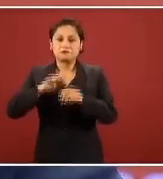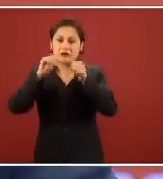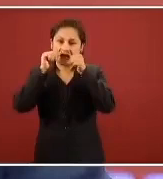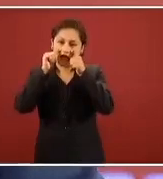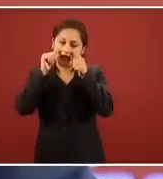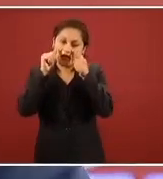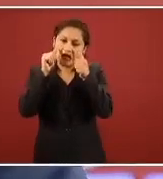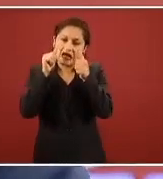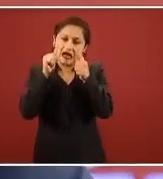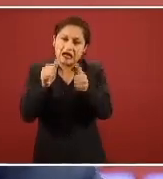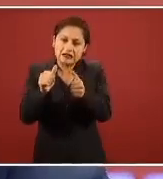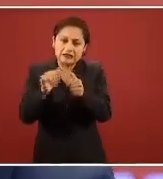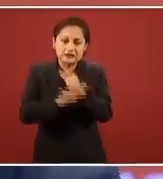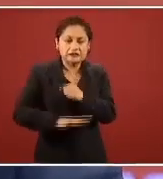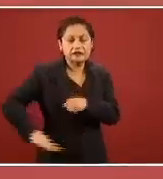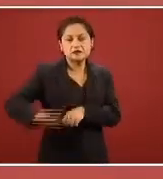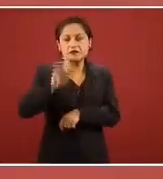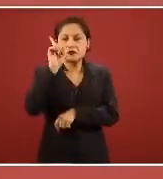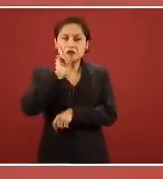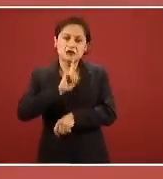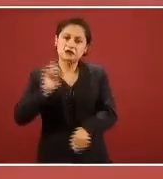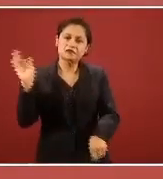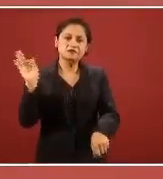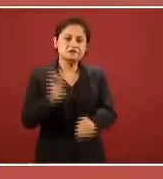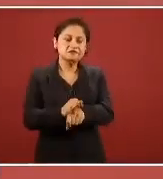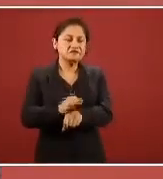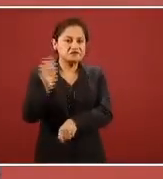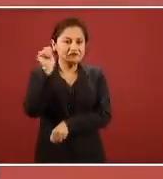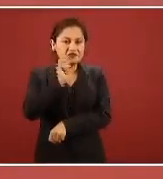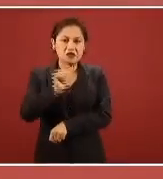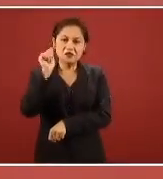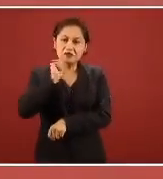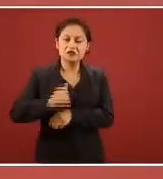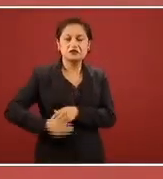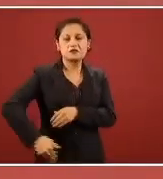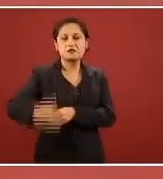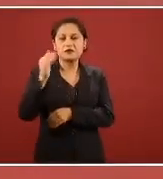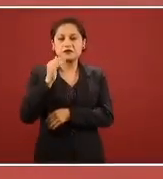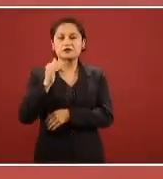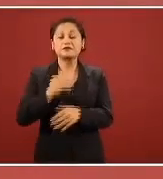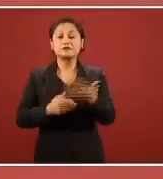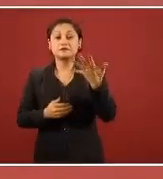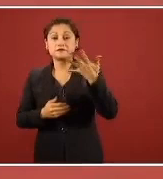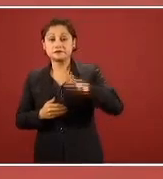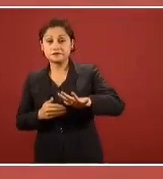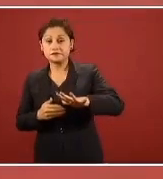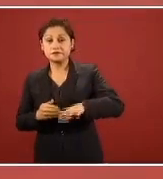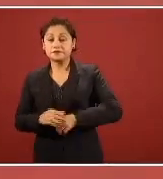la seguridad de las mujeres. Security for women. Diez. Ten.